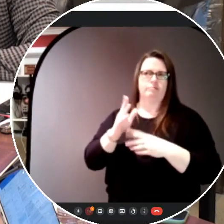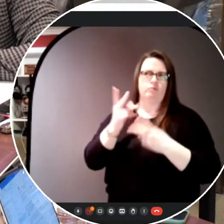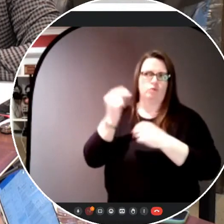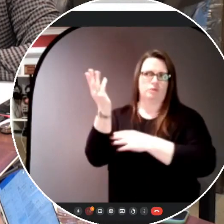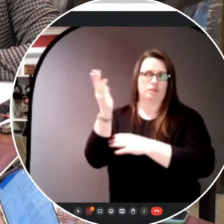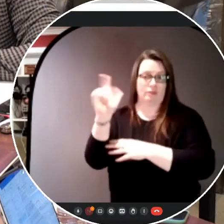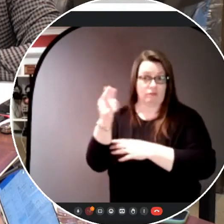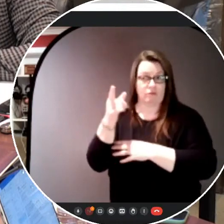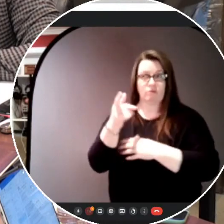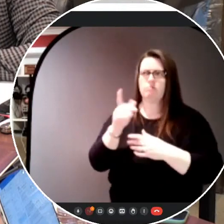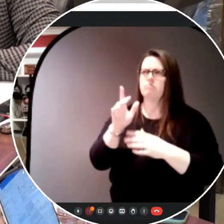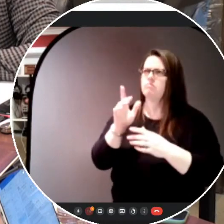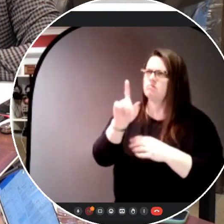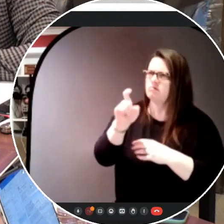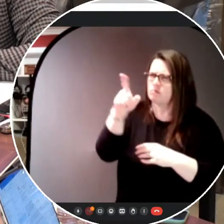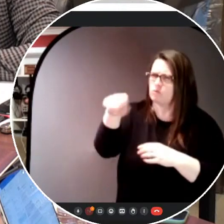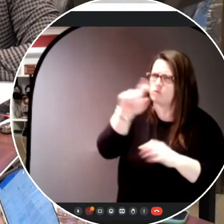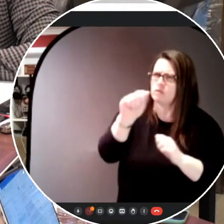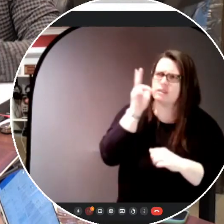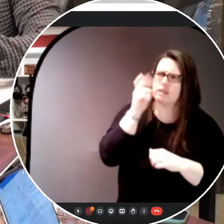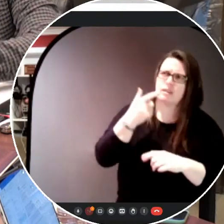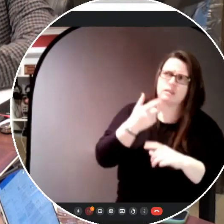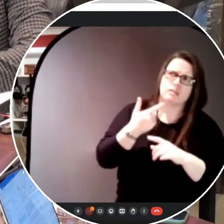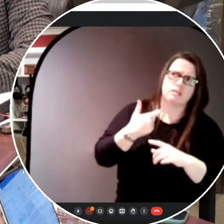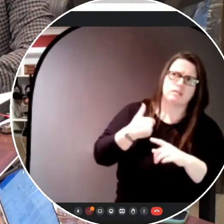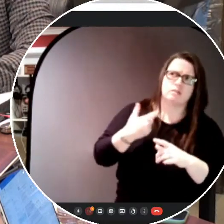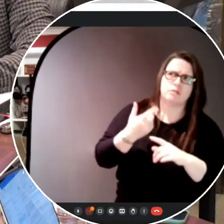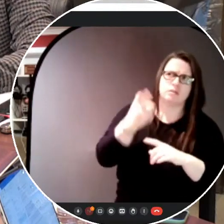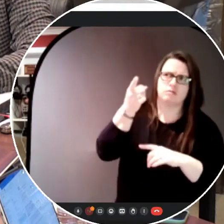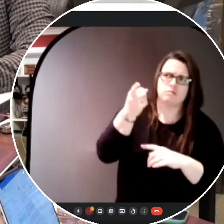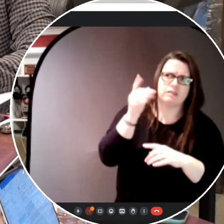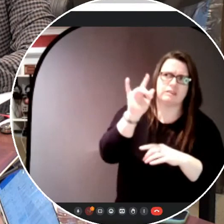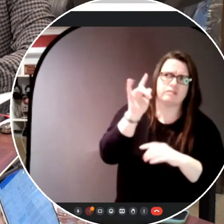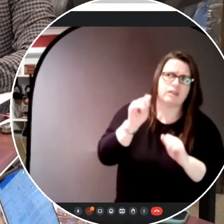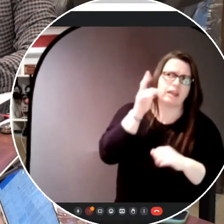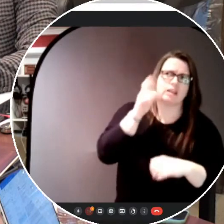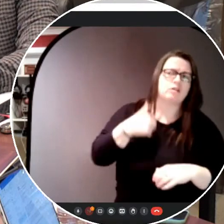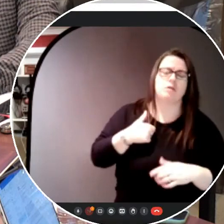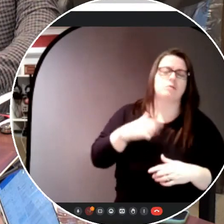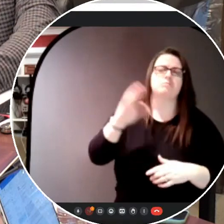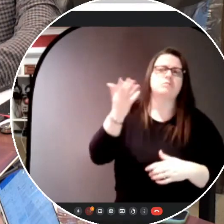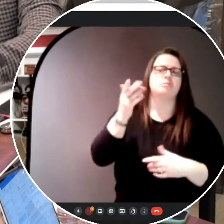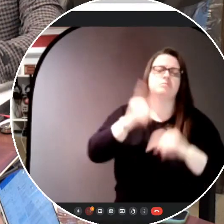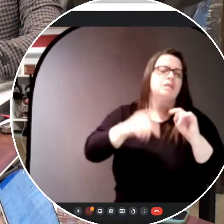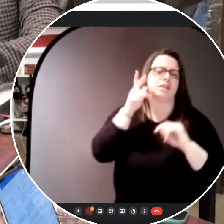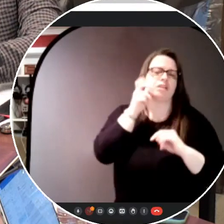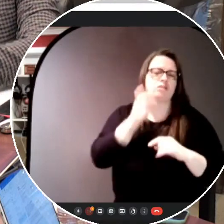Stephenville? No, it doesn't seem that they can hear me either. Okay. All right.